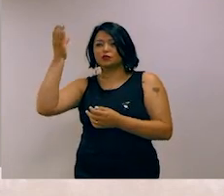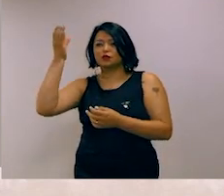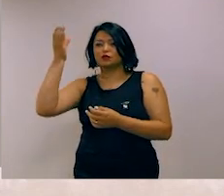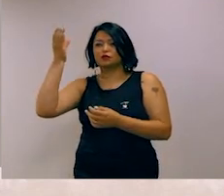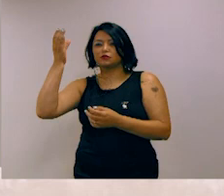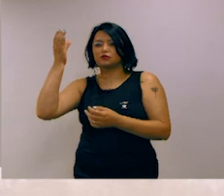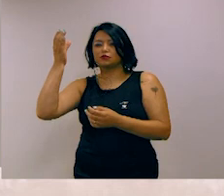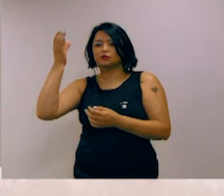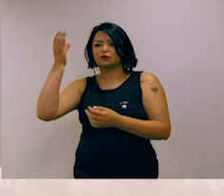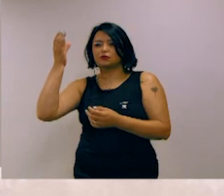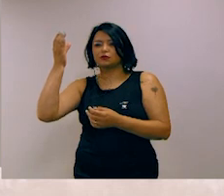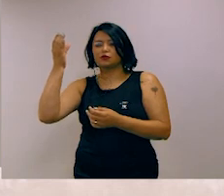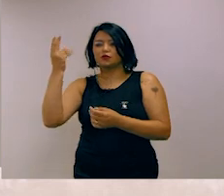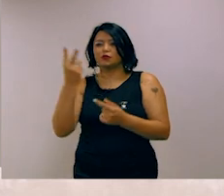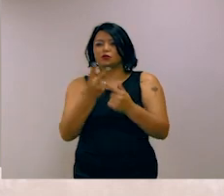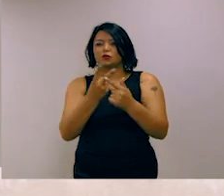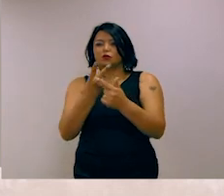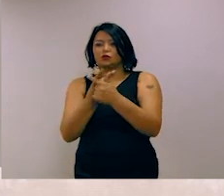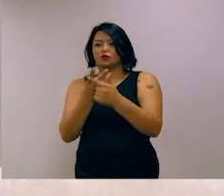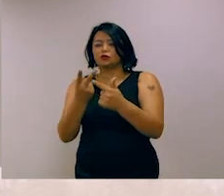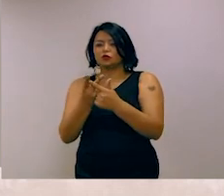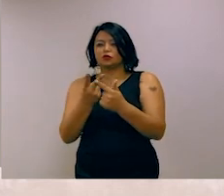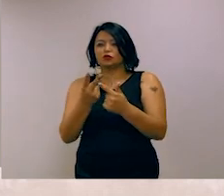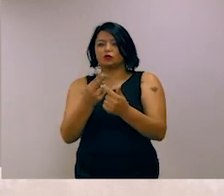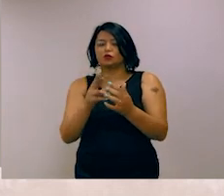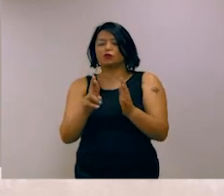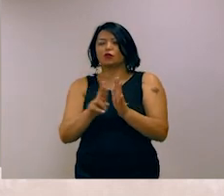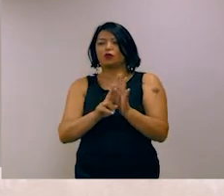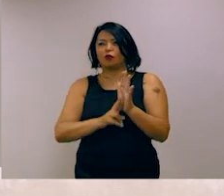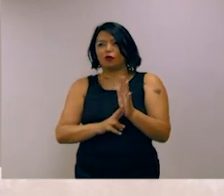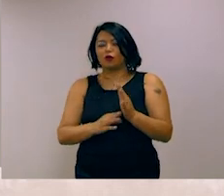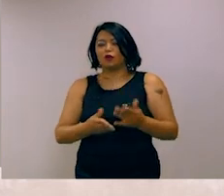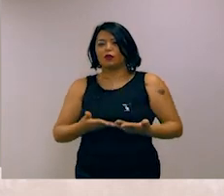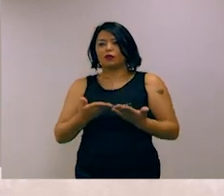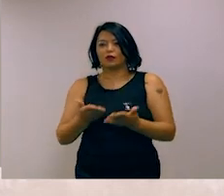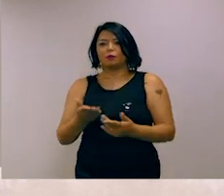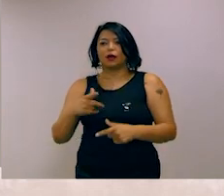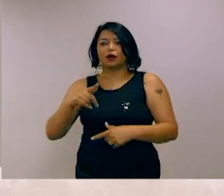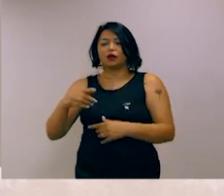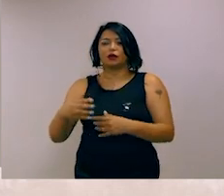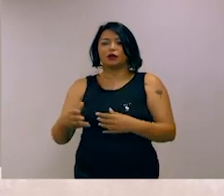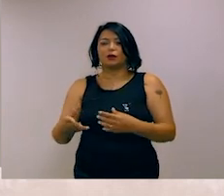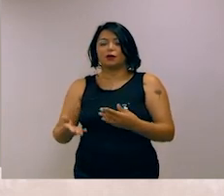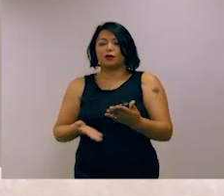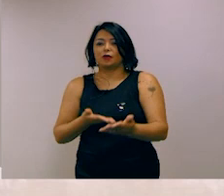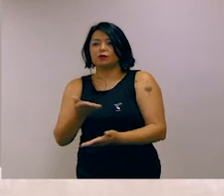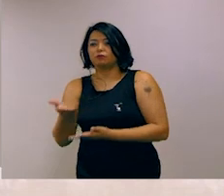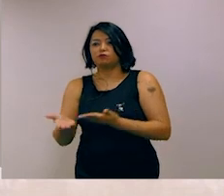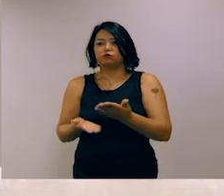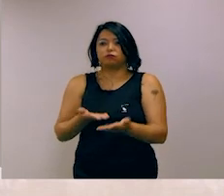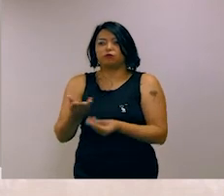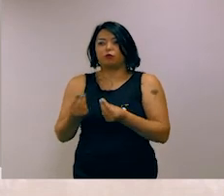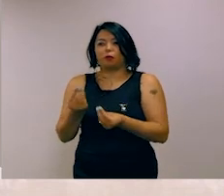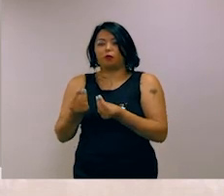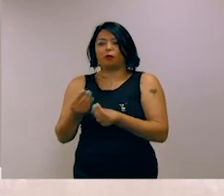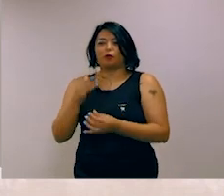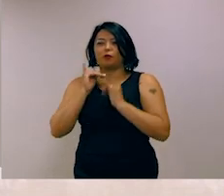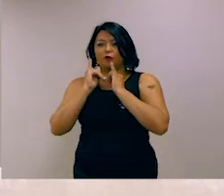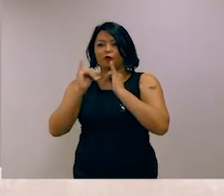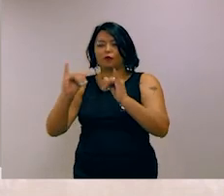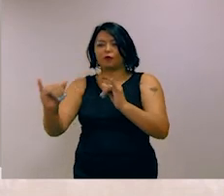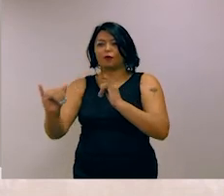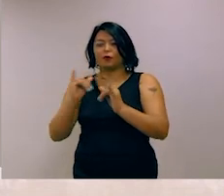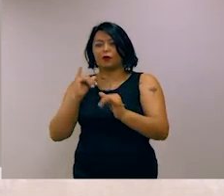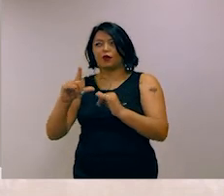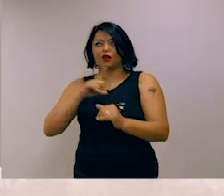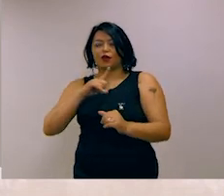conditions can be attributed to the treatment itself and thus establish a causal connection between the treatment and the result